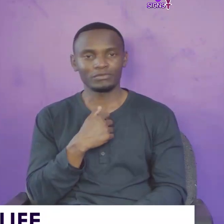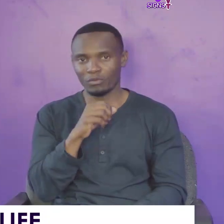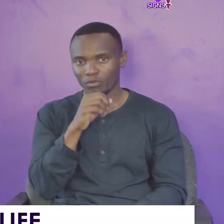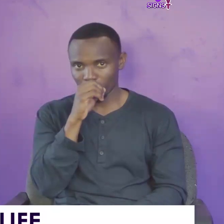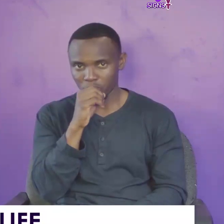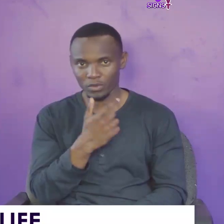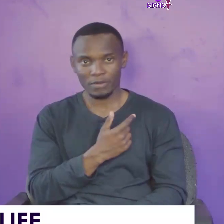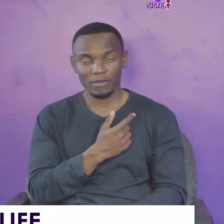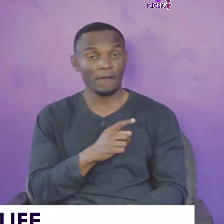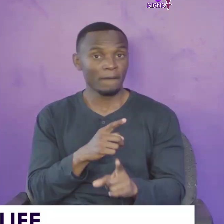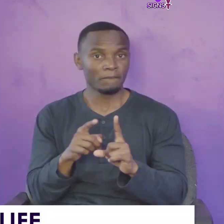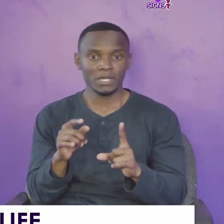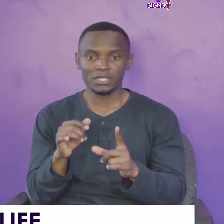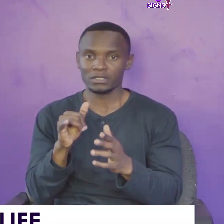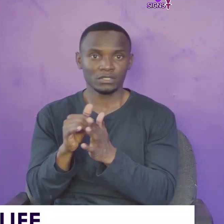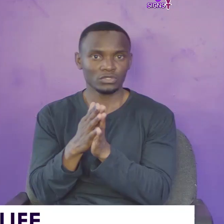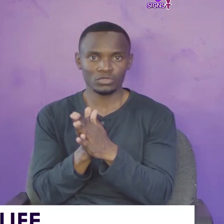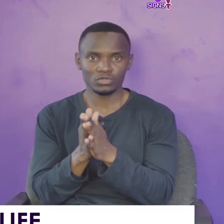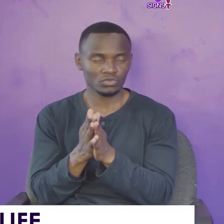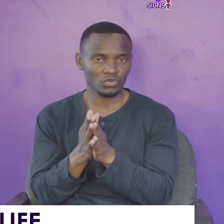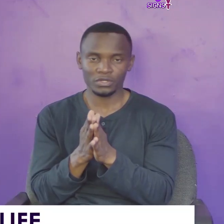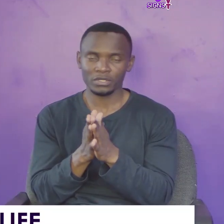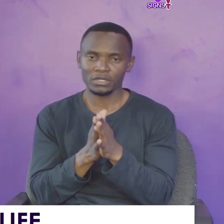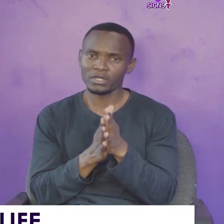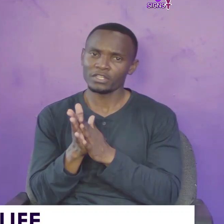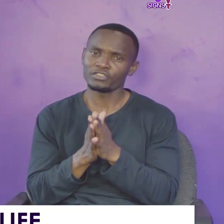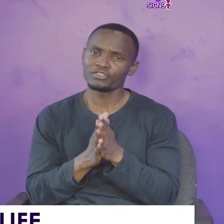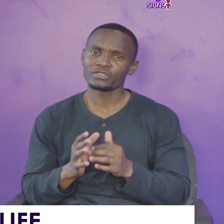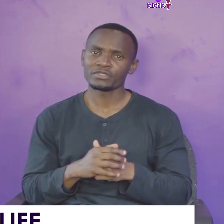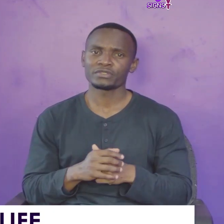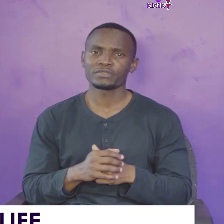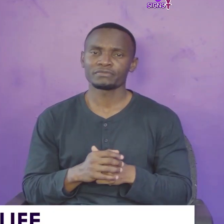those stories are just interesting. Tell me. Yes.